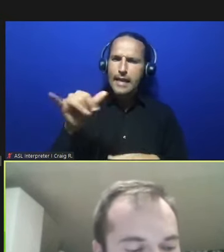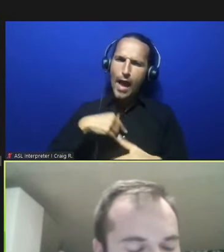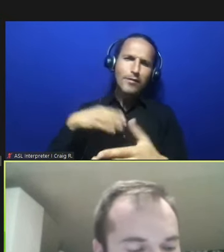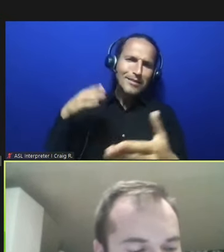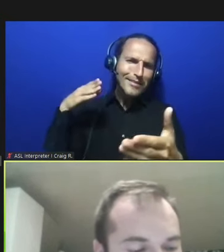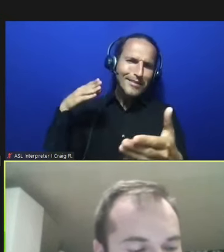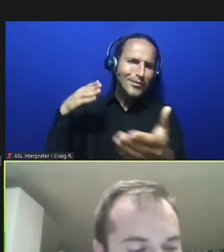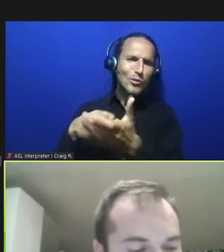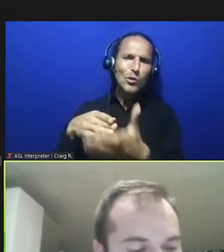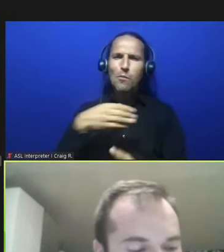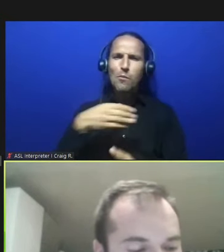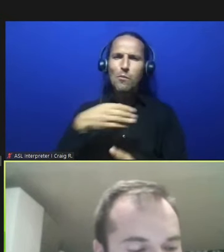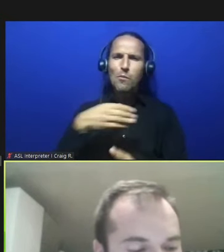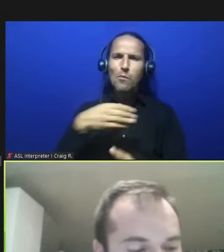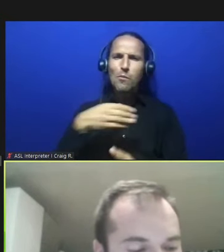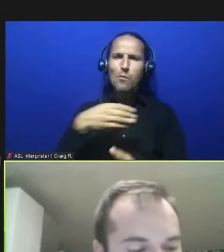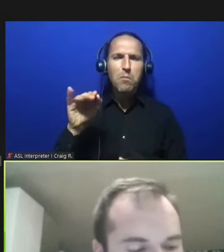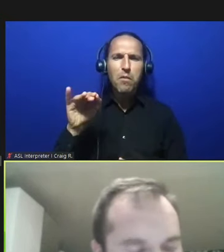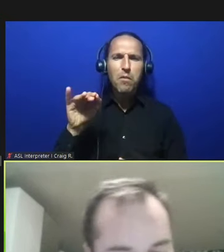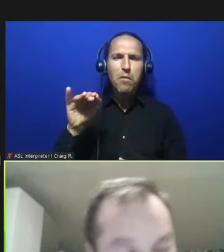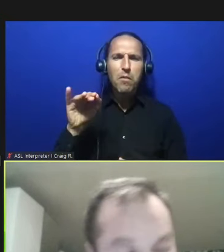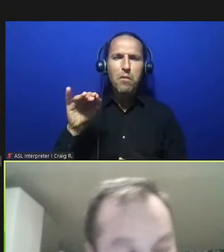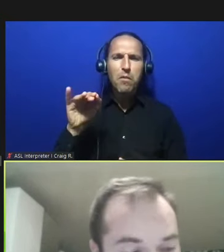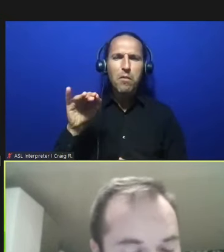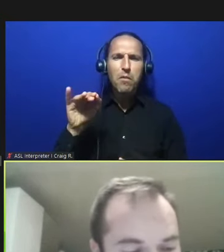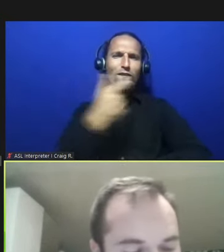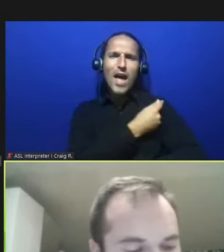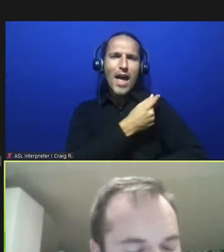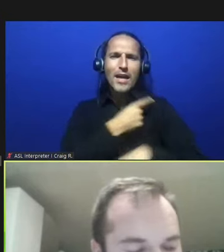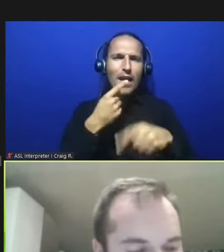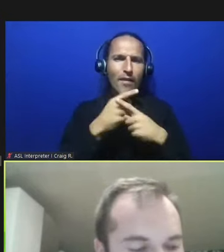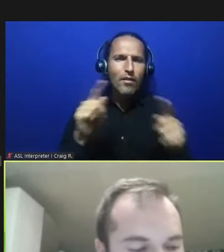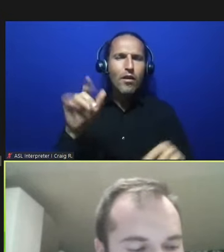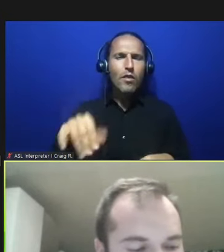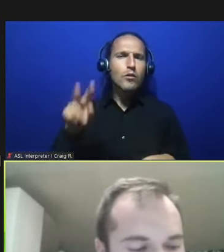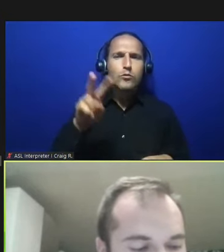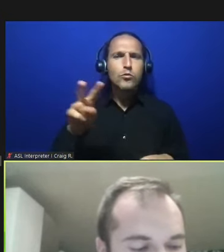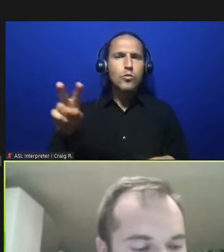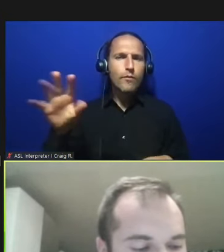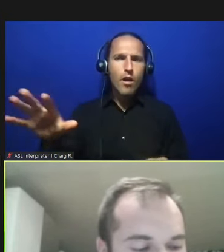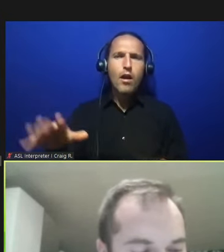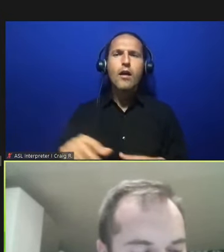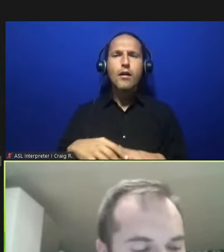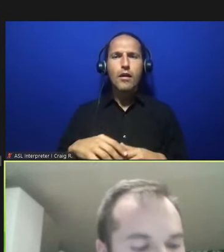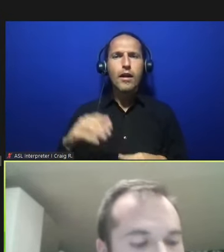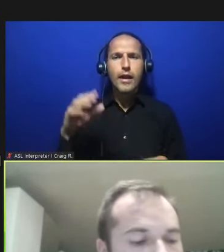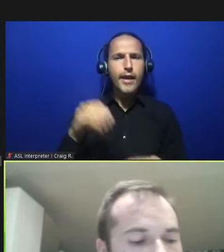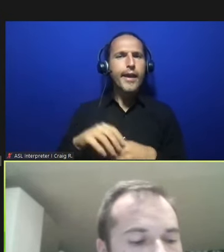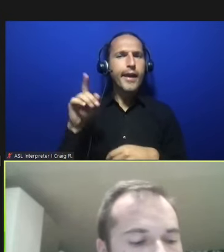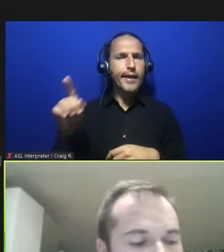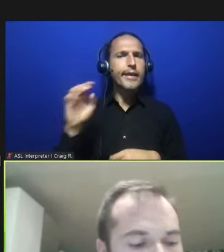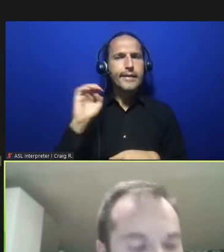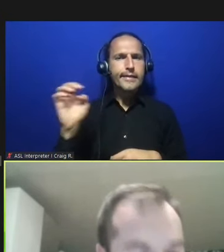Blasio over the vaccine mandate, Executive Order 225 in the Eastern District of New York.